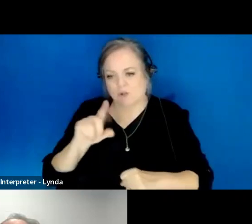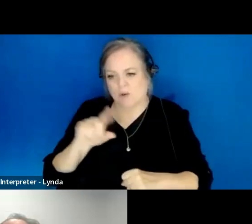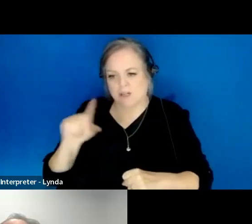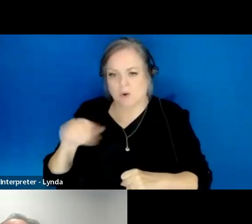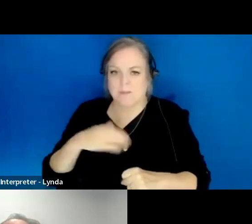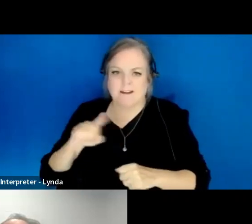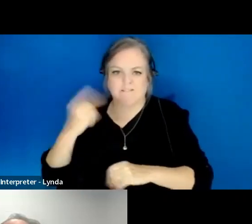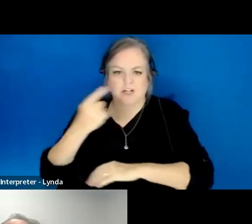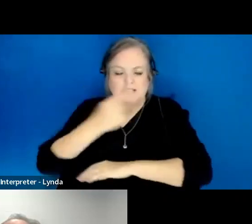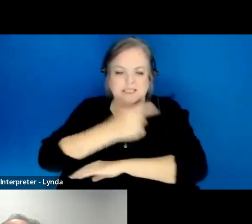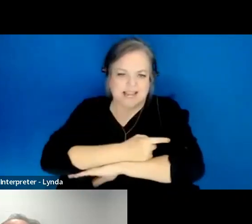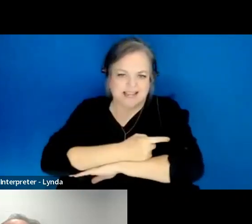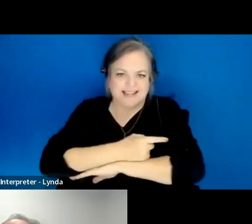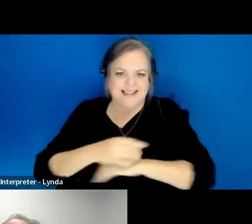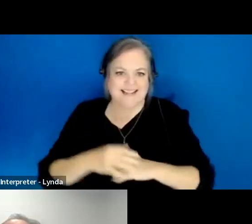day.